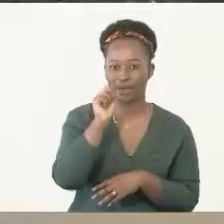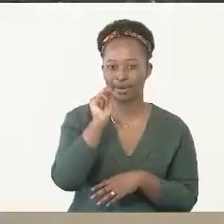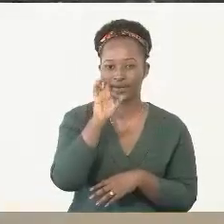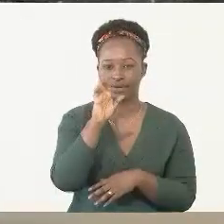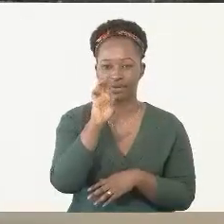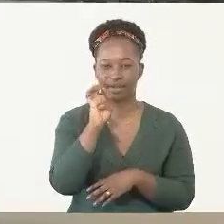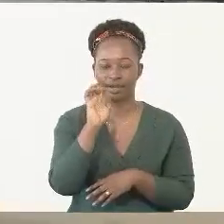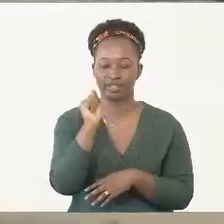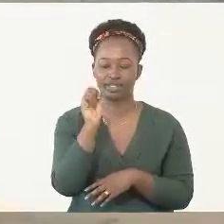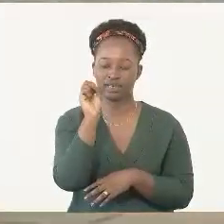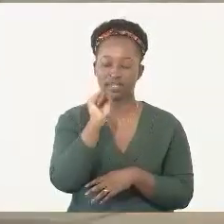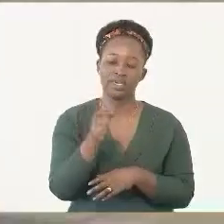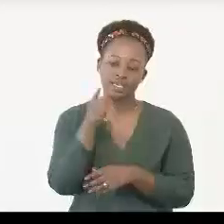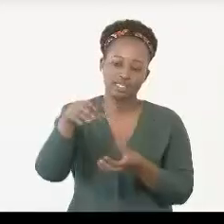gland.